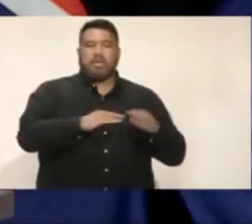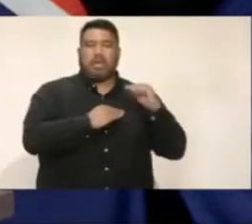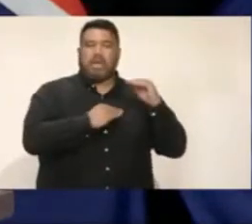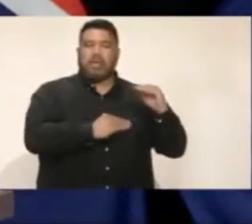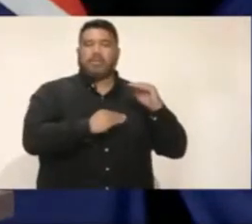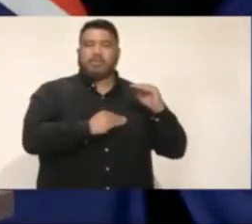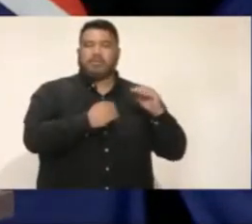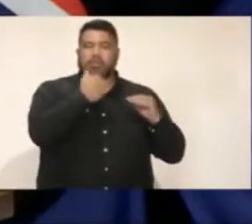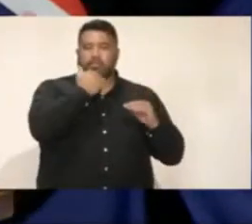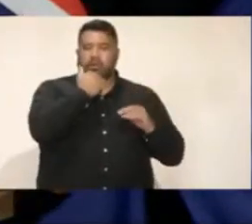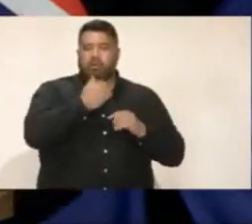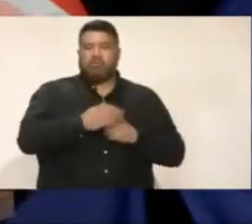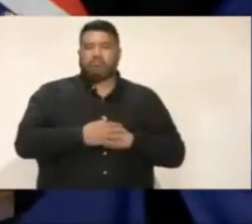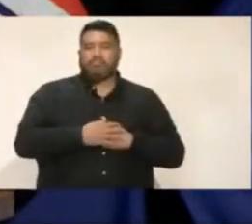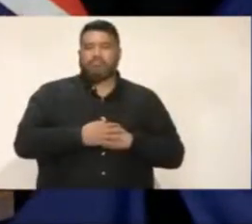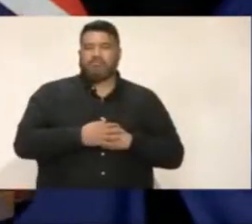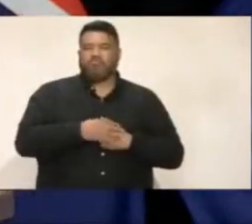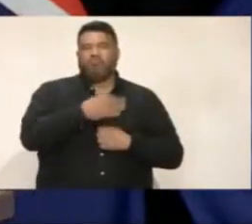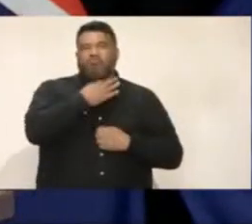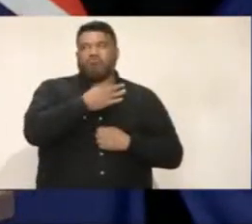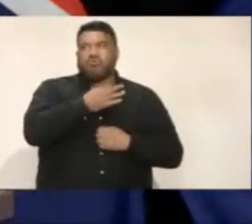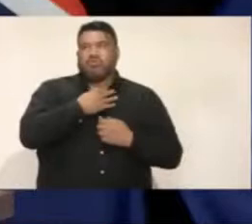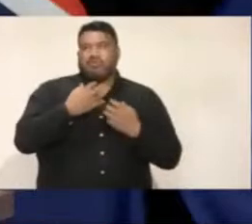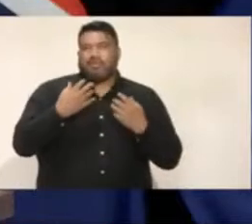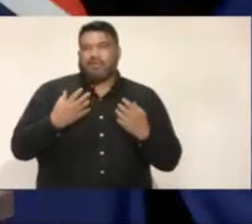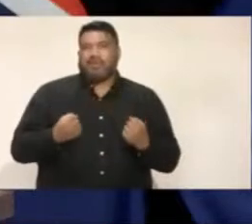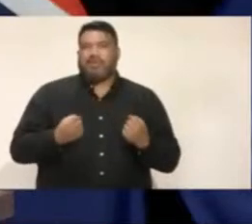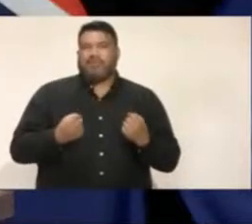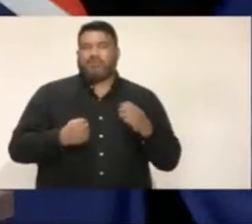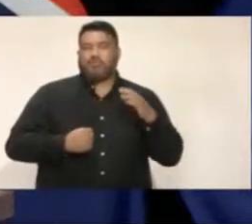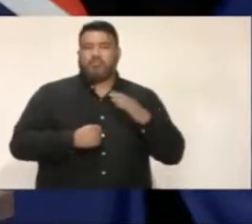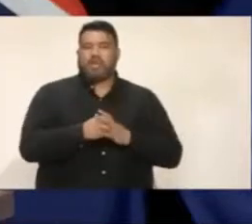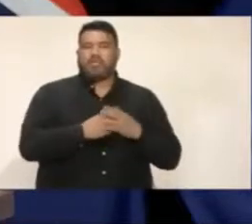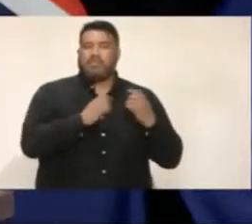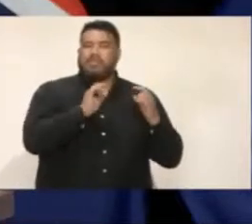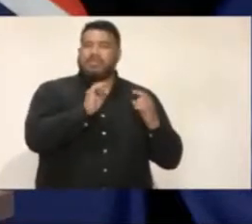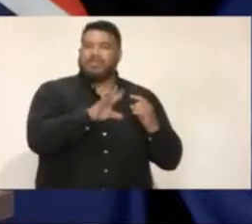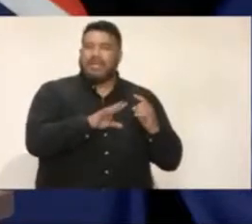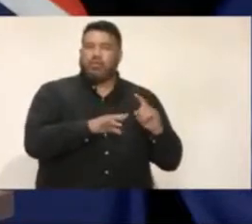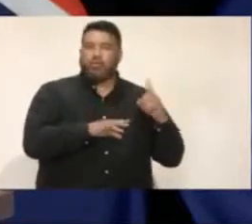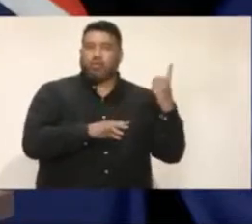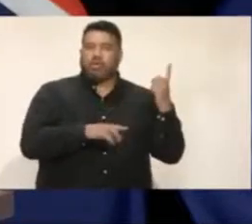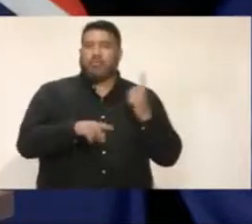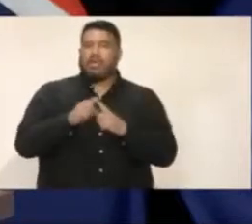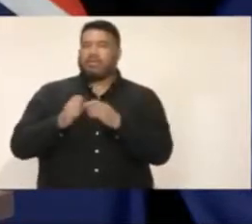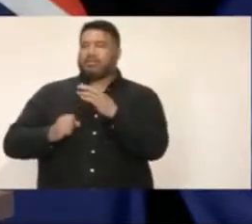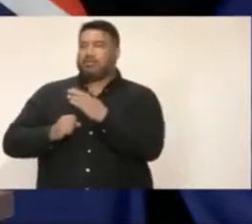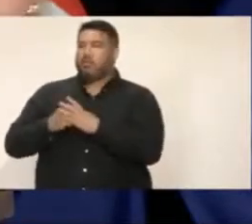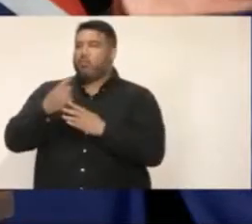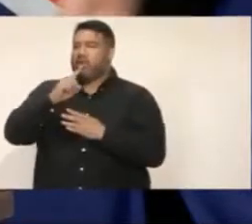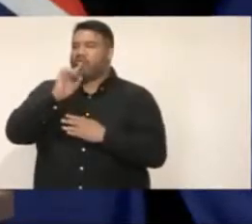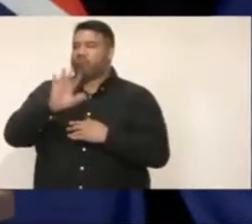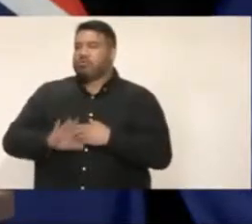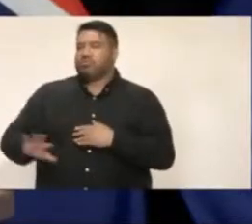events that are very risky, and that's why we keep those limits at 10 in Auckland, and we've kept a cap elsewhere as well.